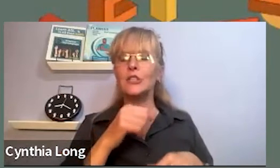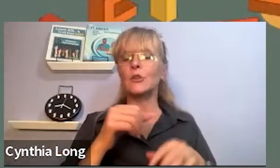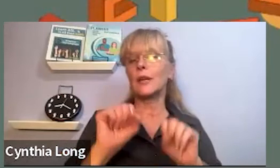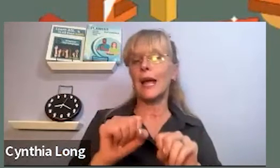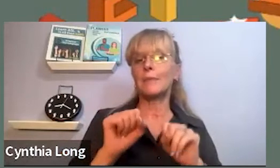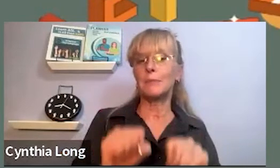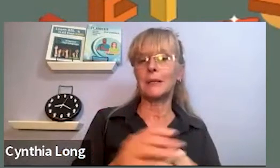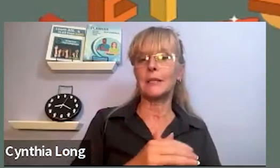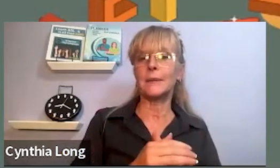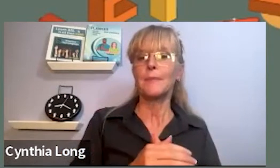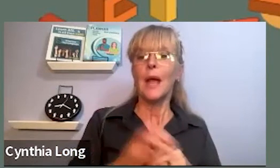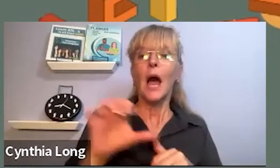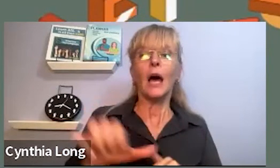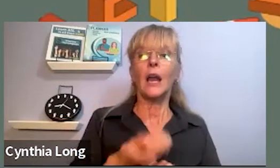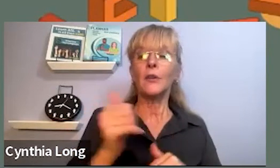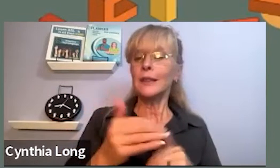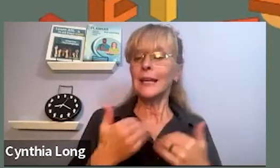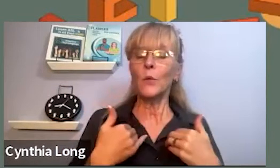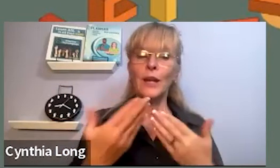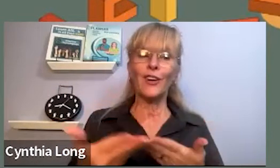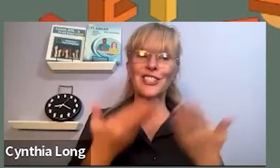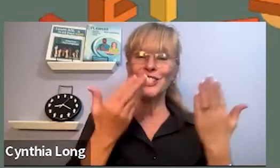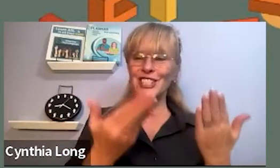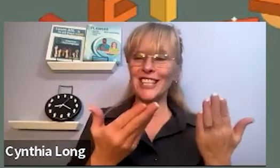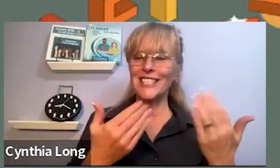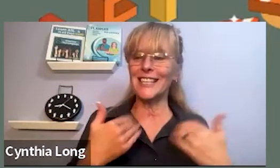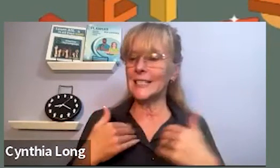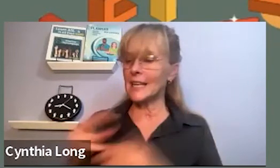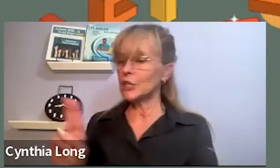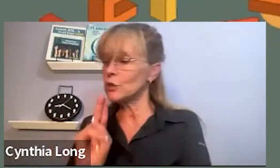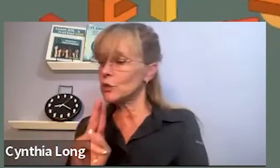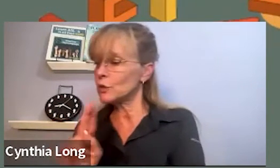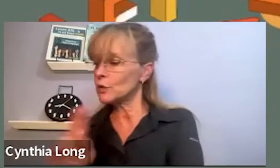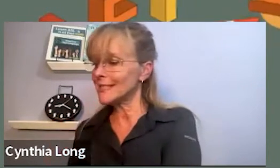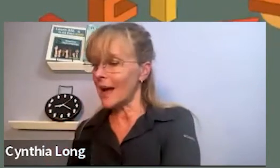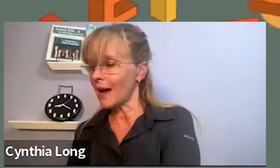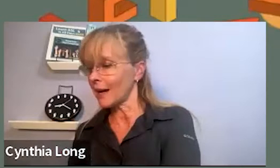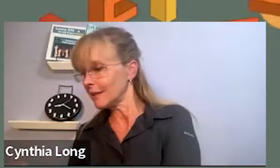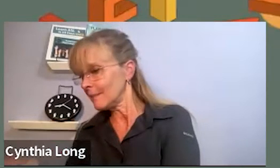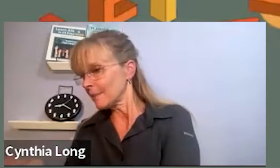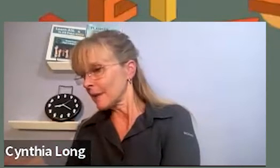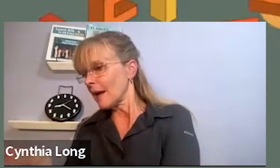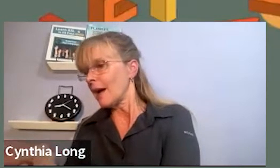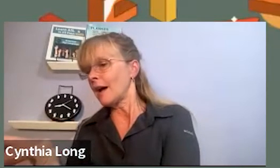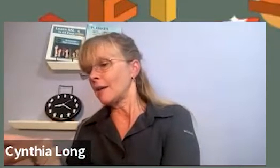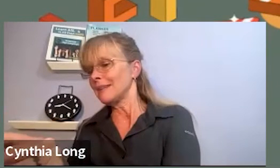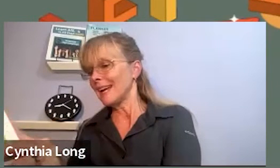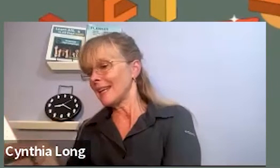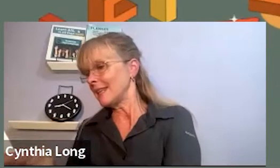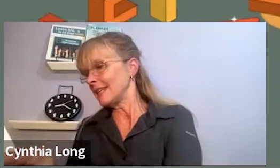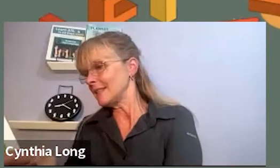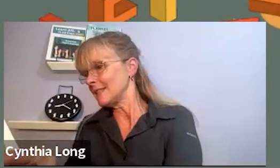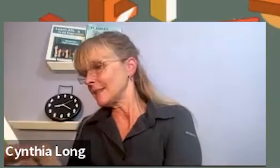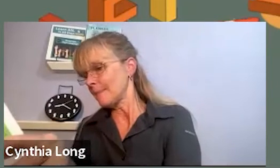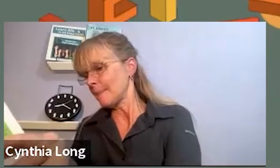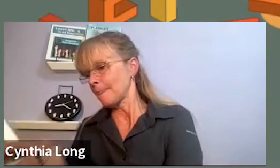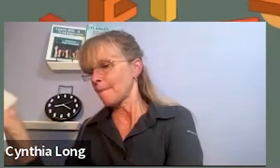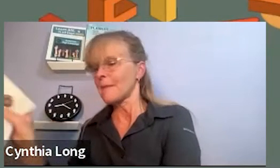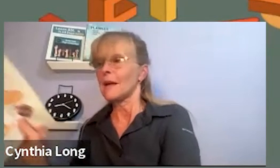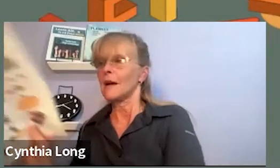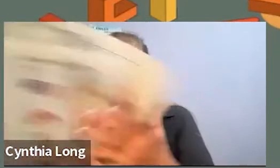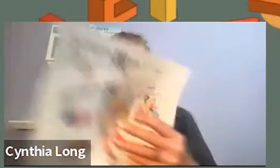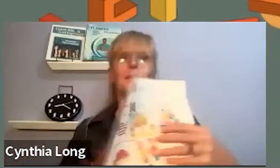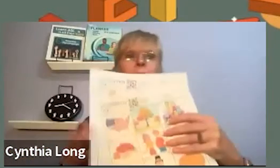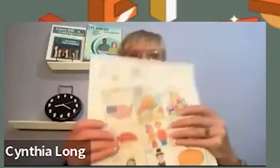out further, just depending on their age or their capability. Another thing we are suggesting is that you use signs